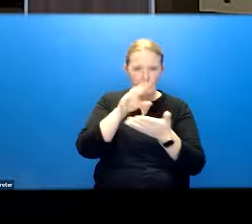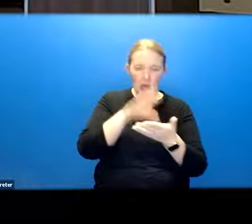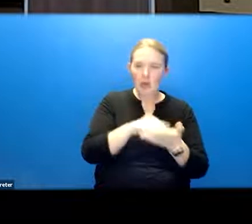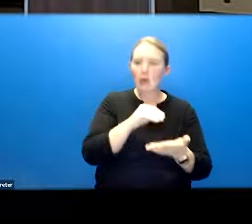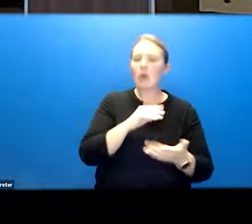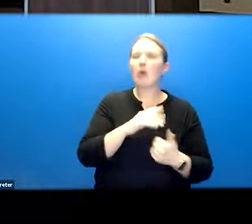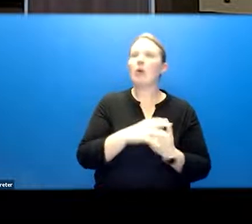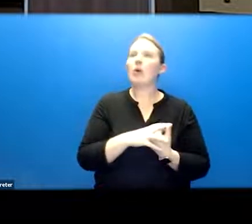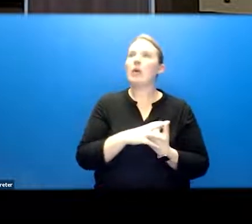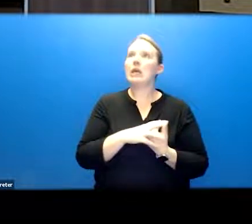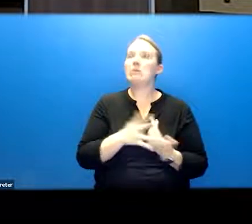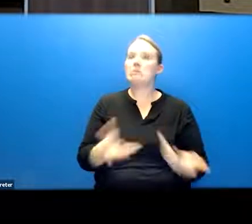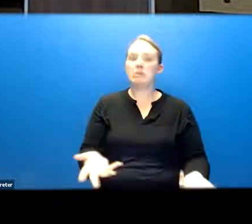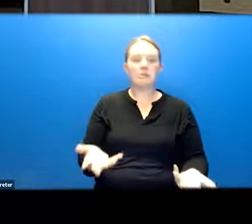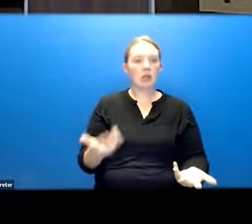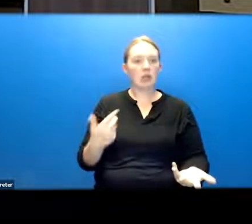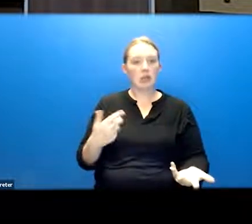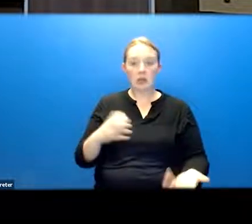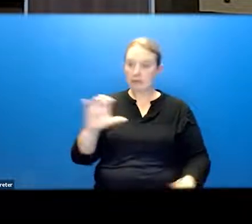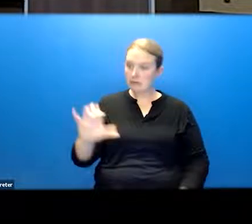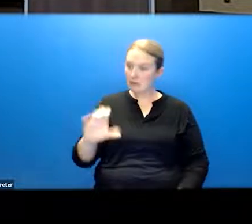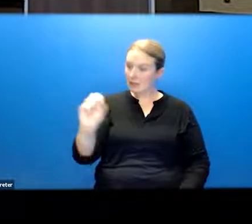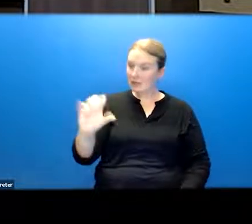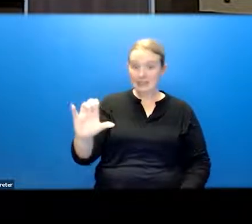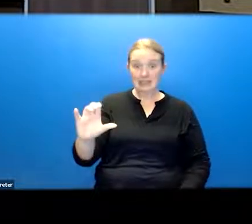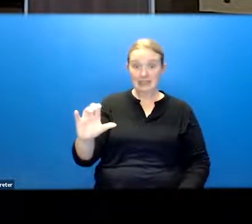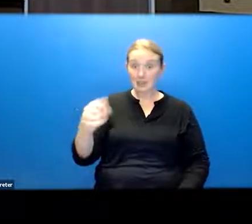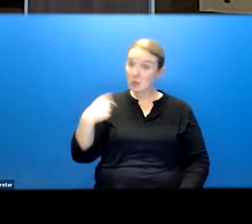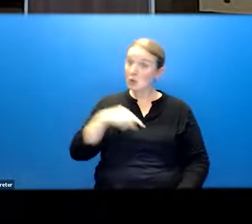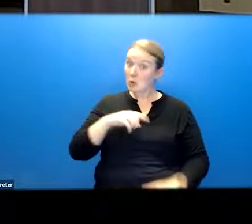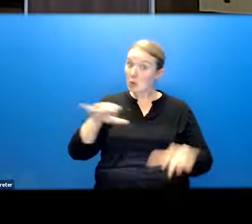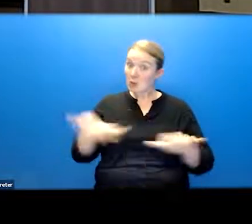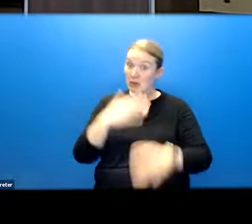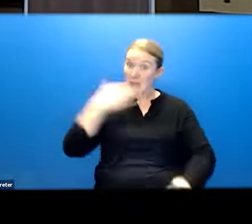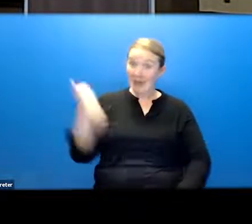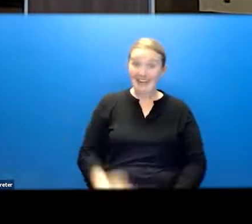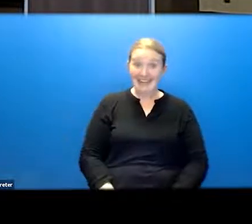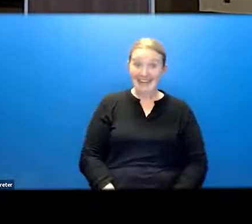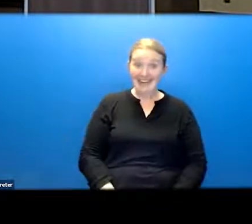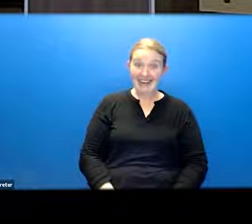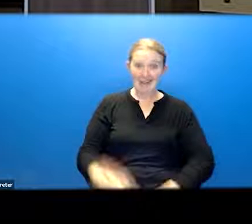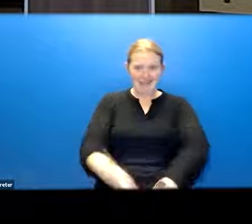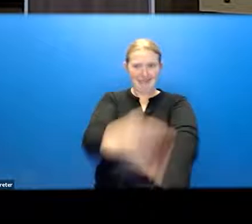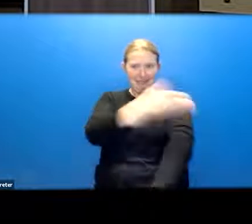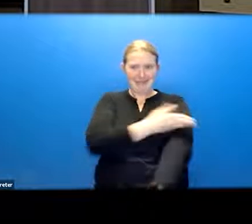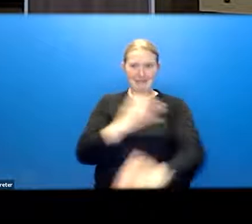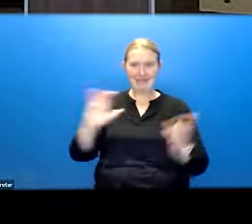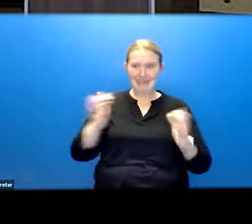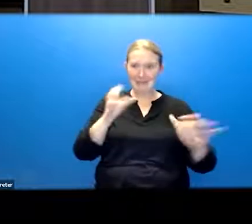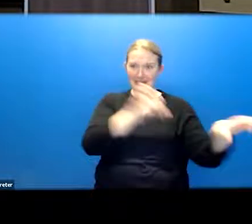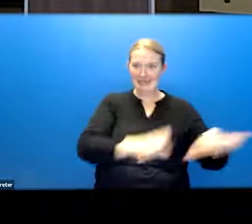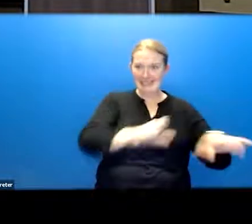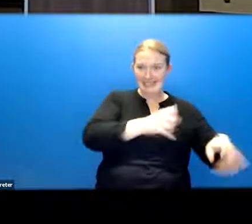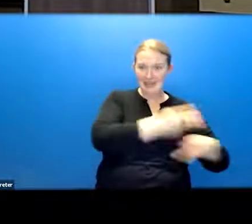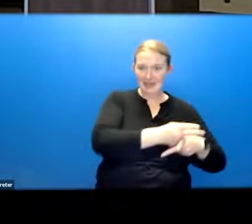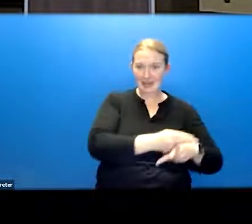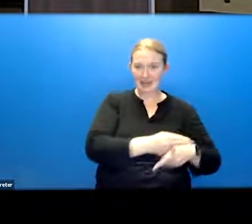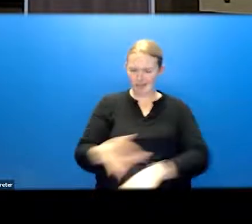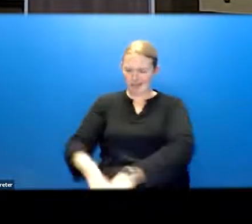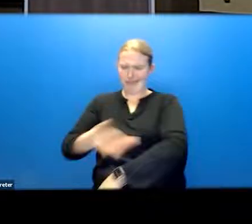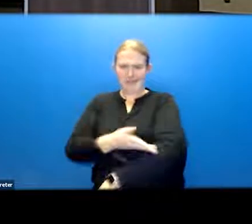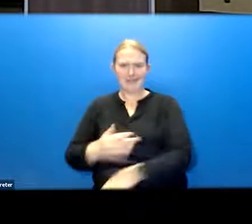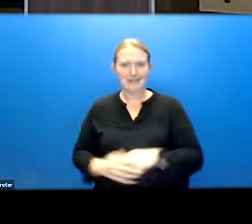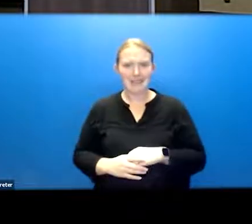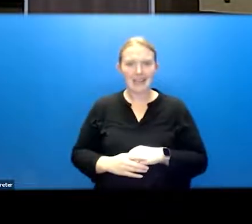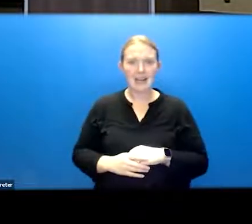that, well, with coordinated specialty care, we do better. It's way better than what standard care does, but it's